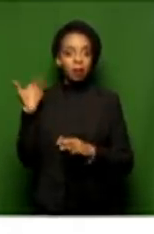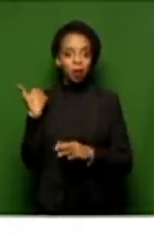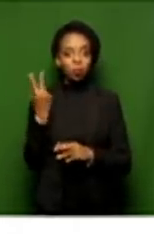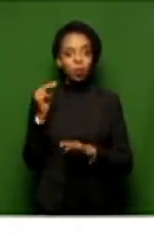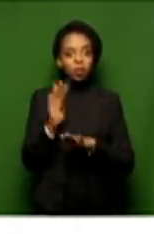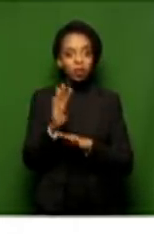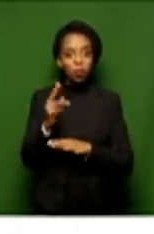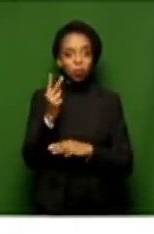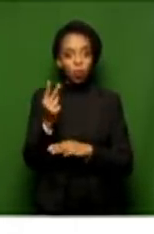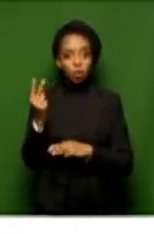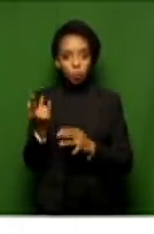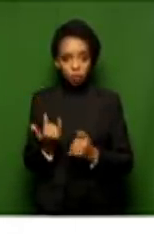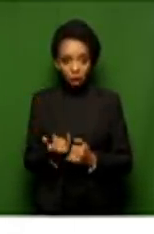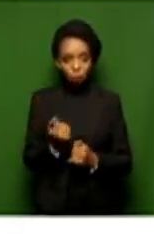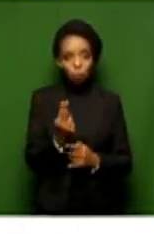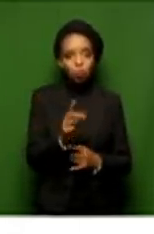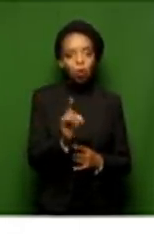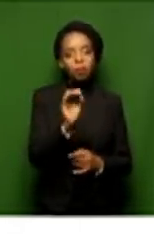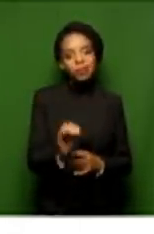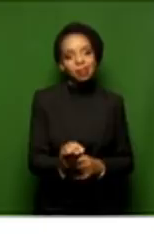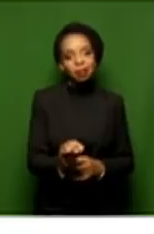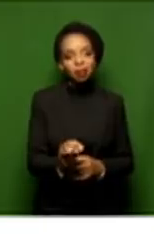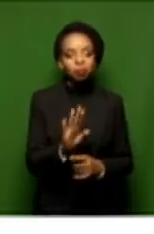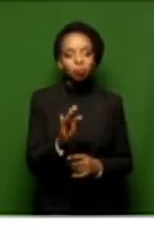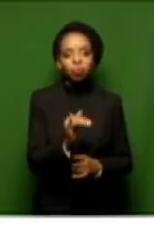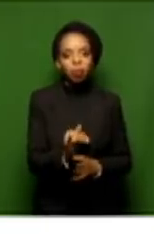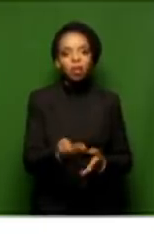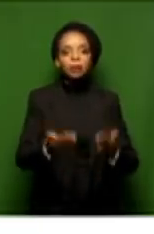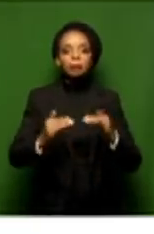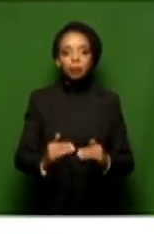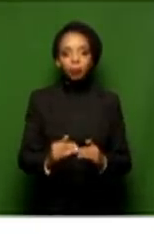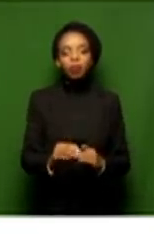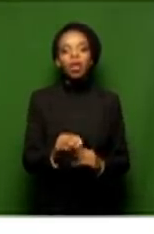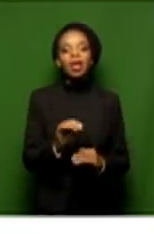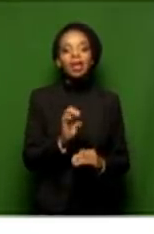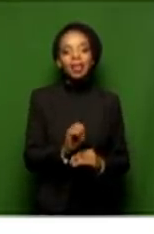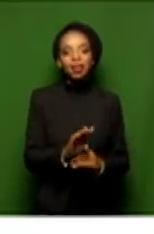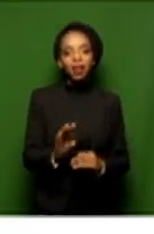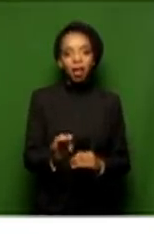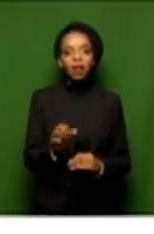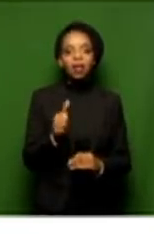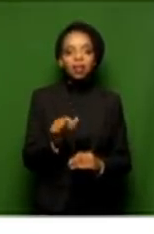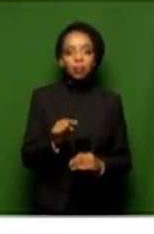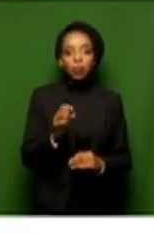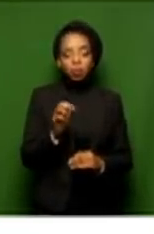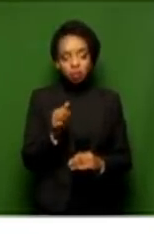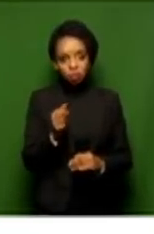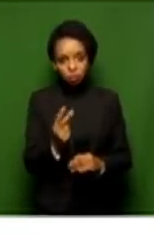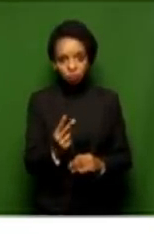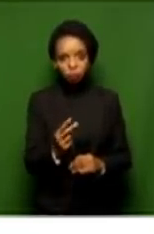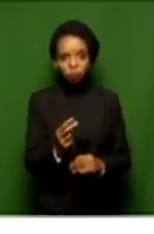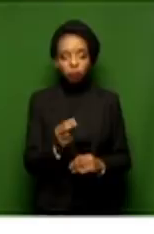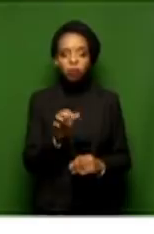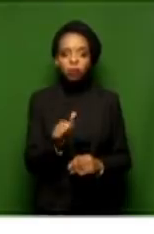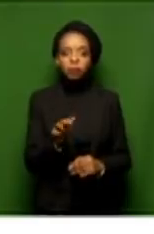level. Thereabouts, yes. And then we go to the EFF, and they polled 6.4% in the last election, the last general election. But